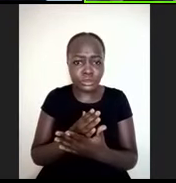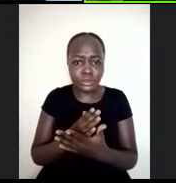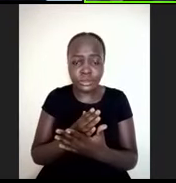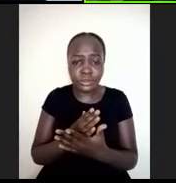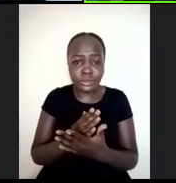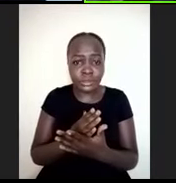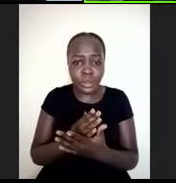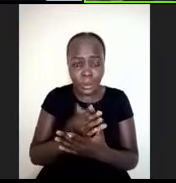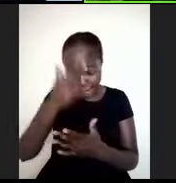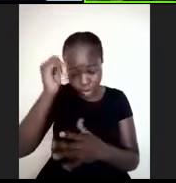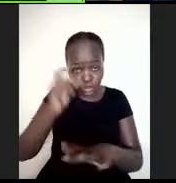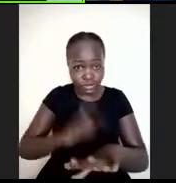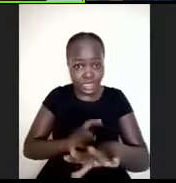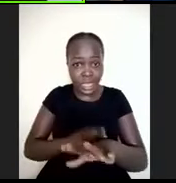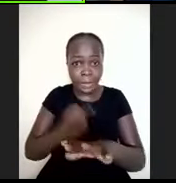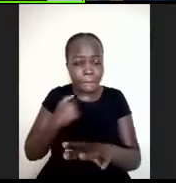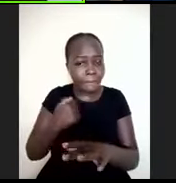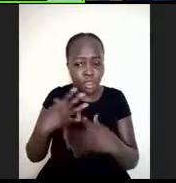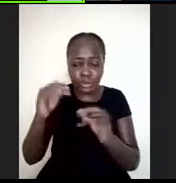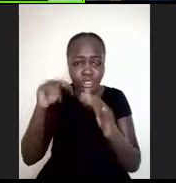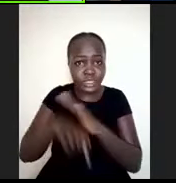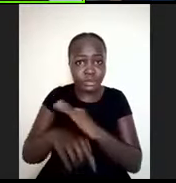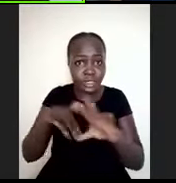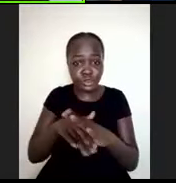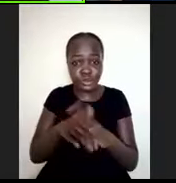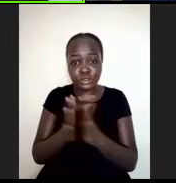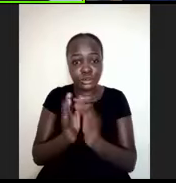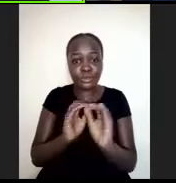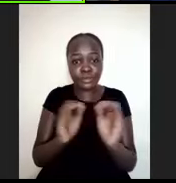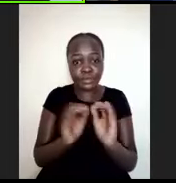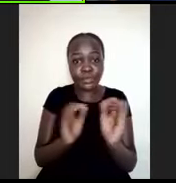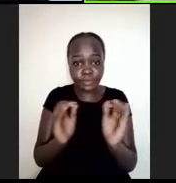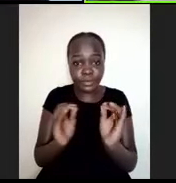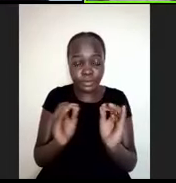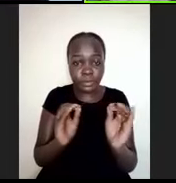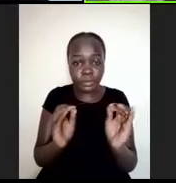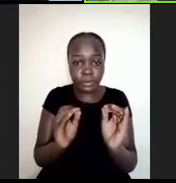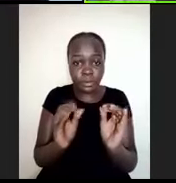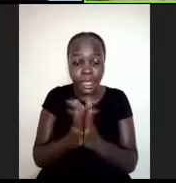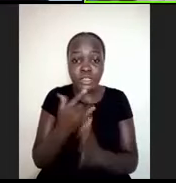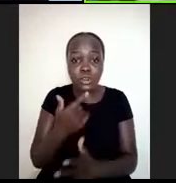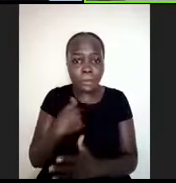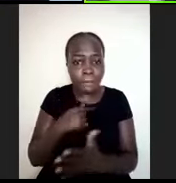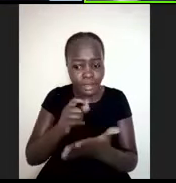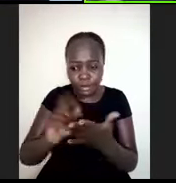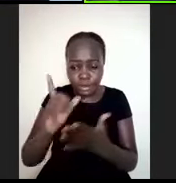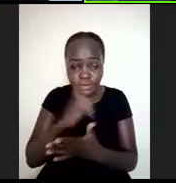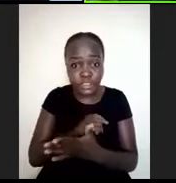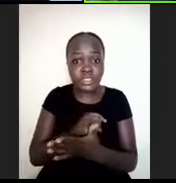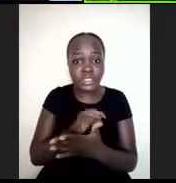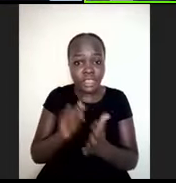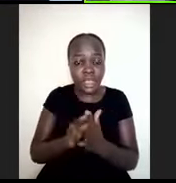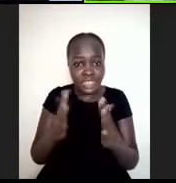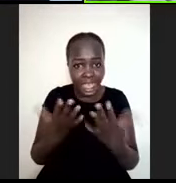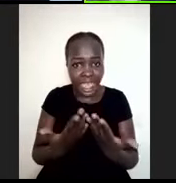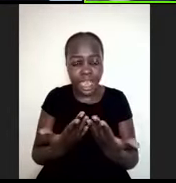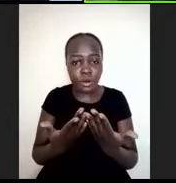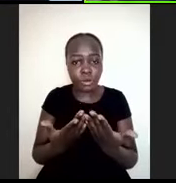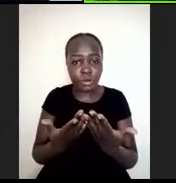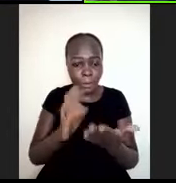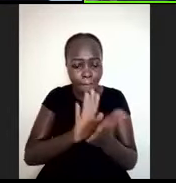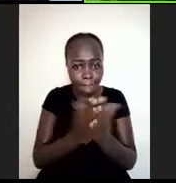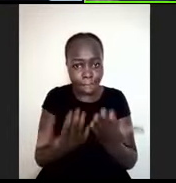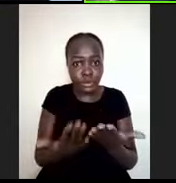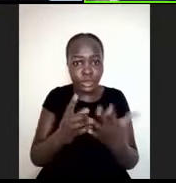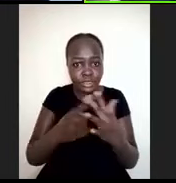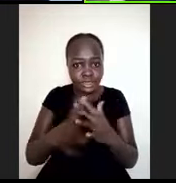won't go deep into this conversation. Yeah. And so I wrote it down. That's how the diary began. I just wrote it